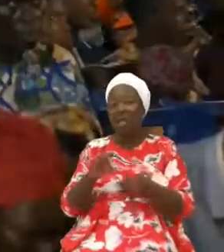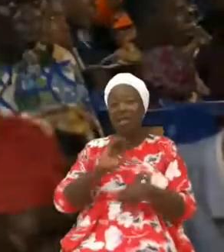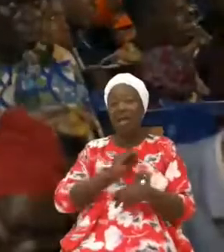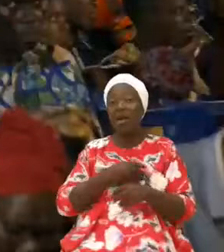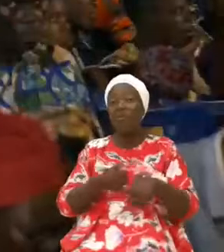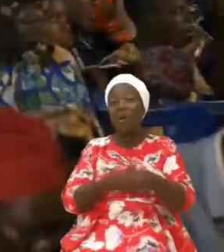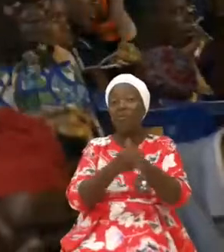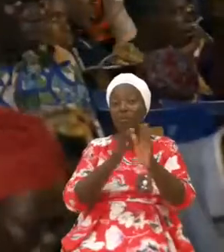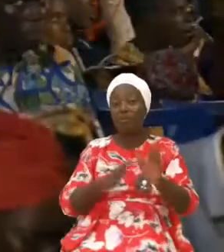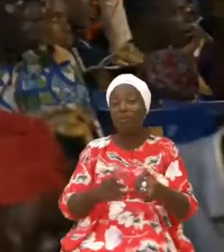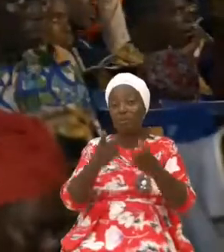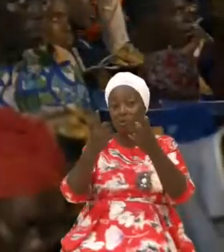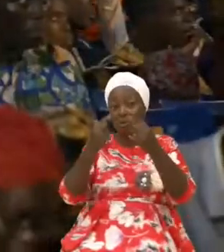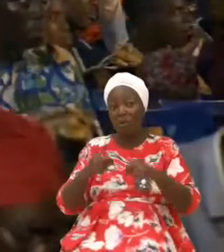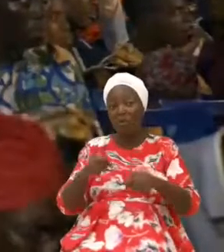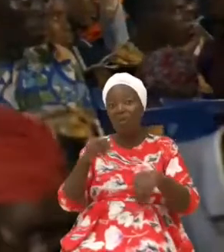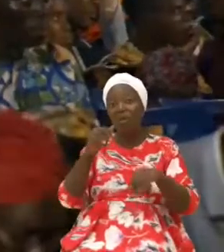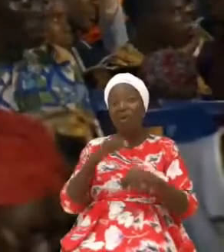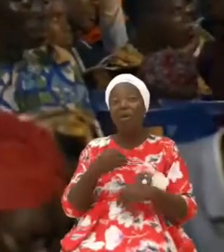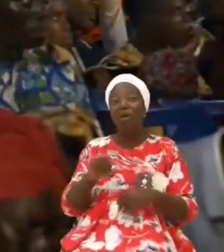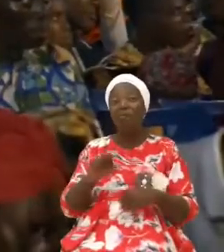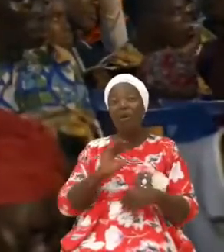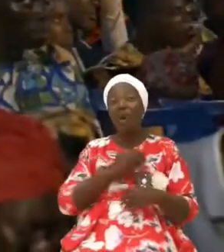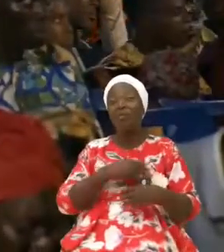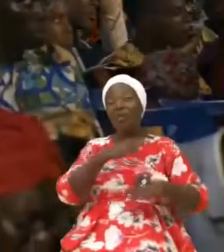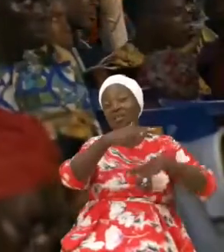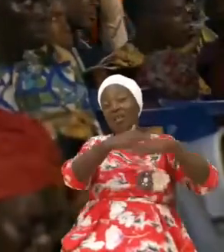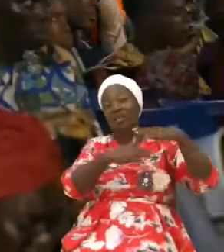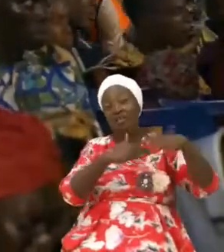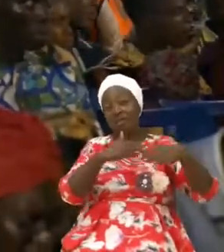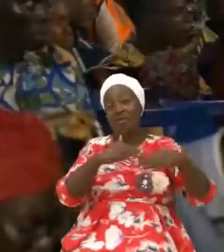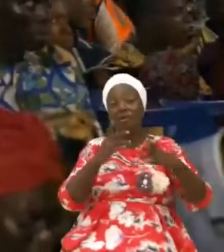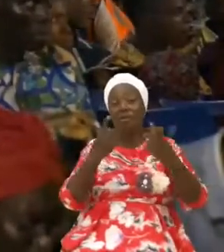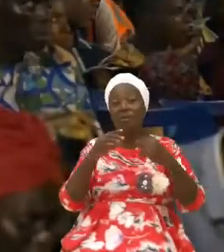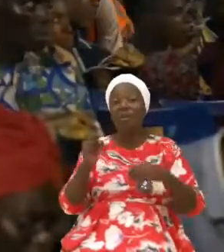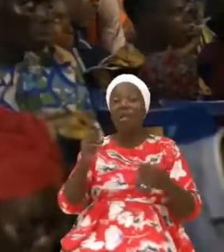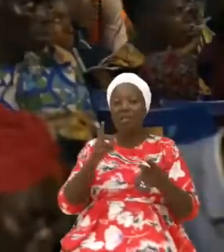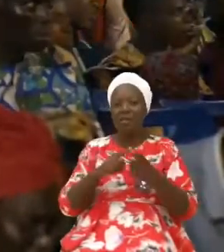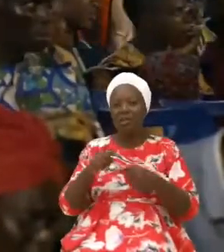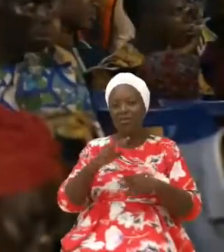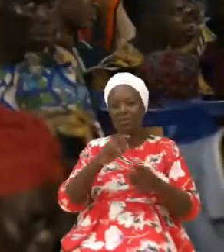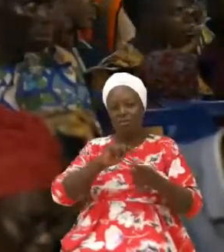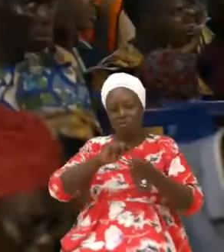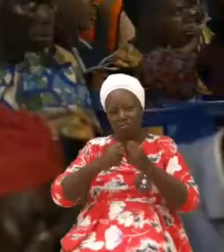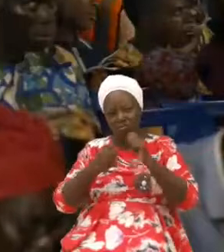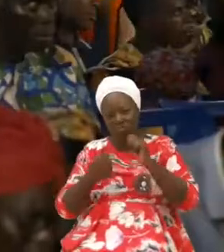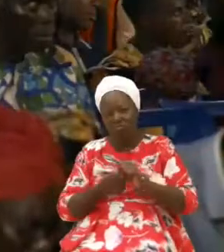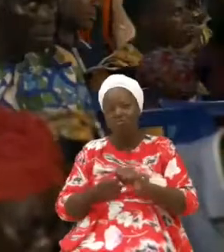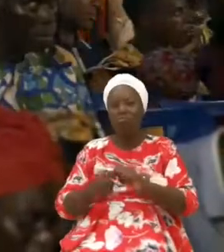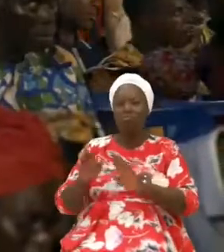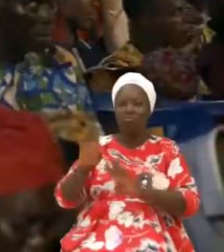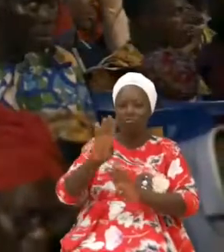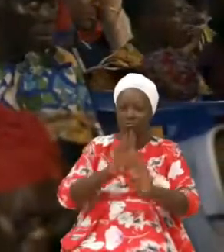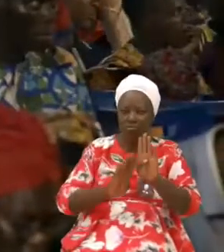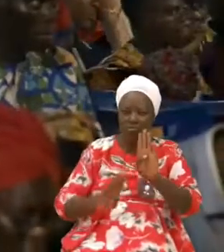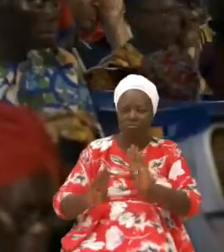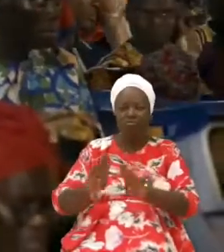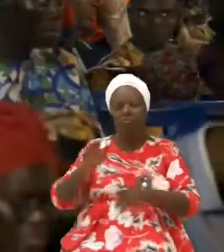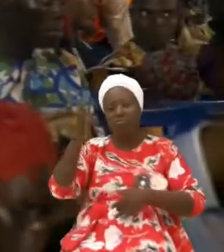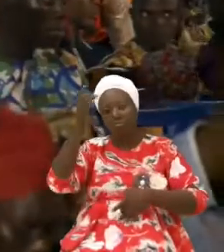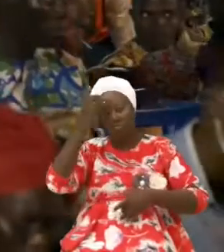As our prophet comes, as the apostle of this very generation comes, your trouble is